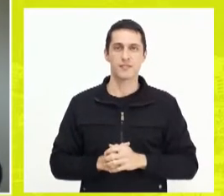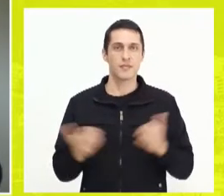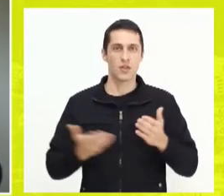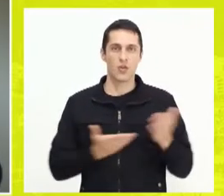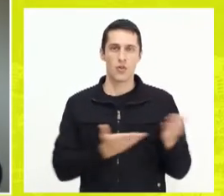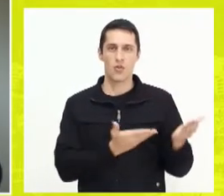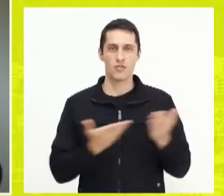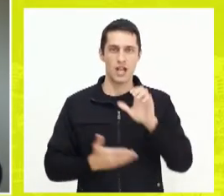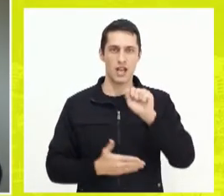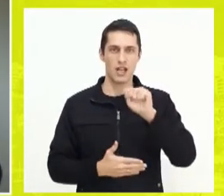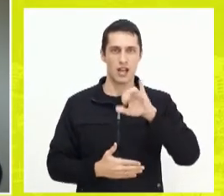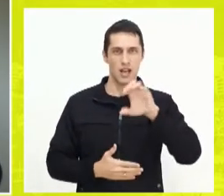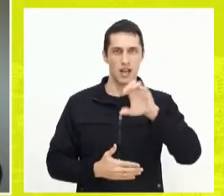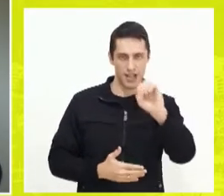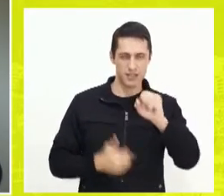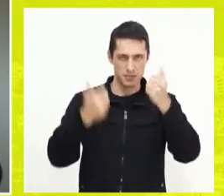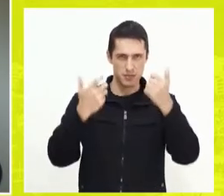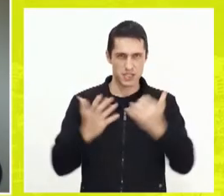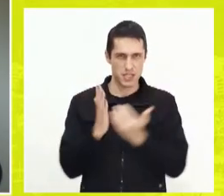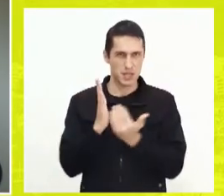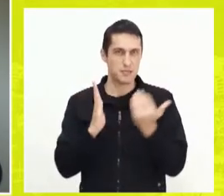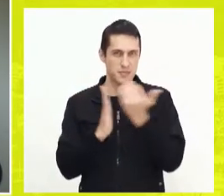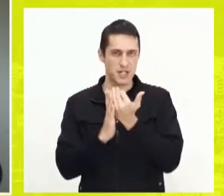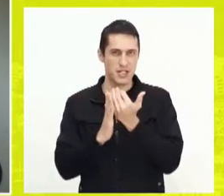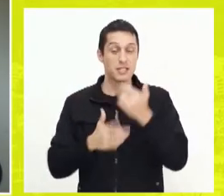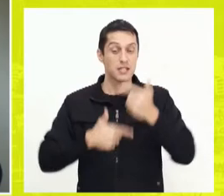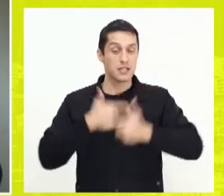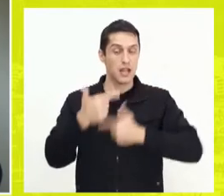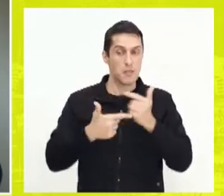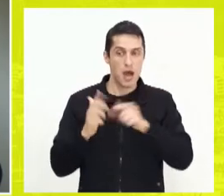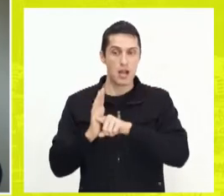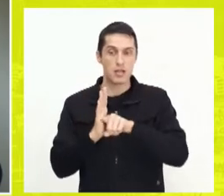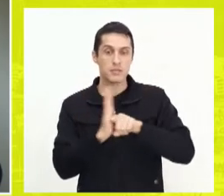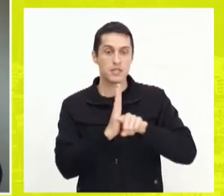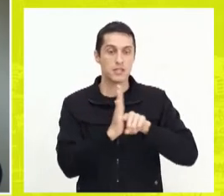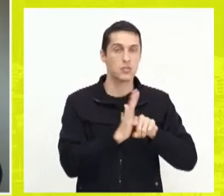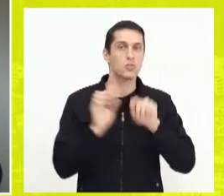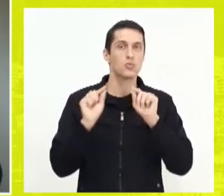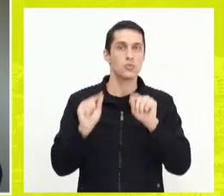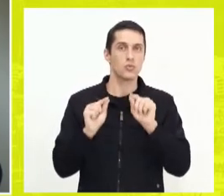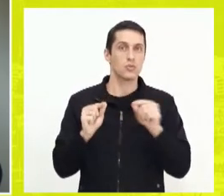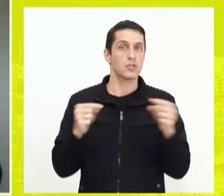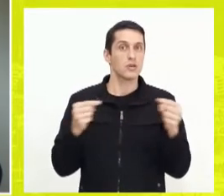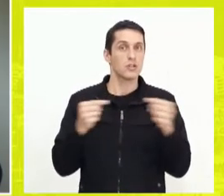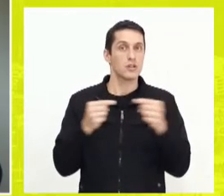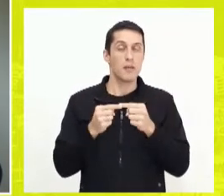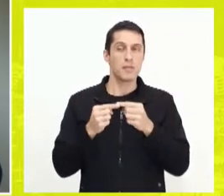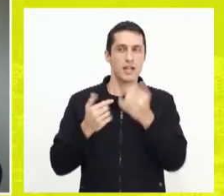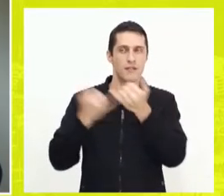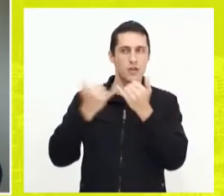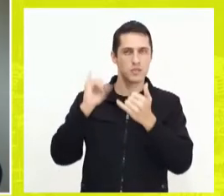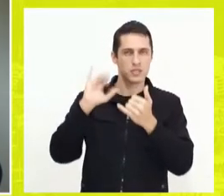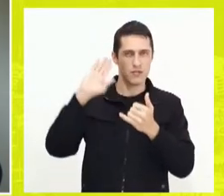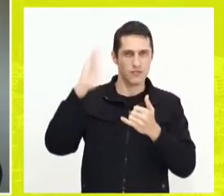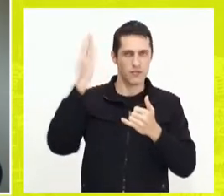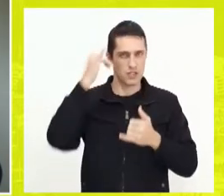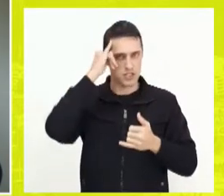now with the floor archival maiden for him to talk about his research